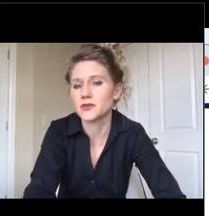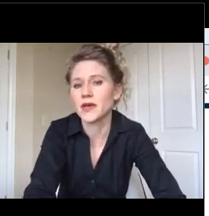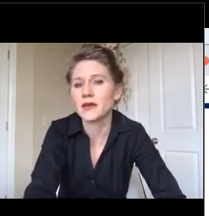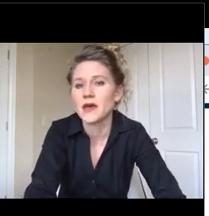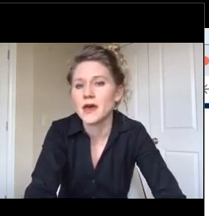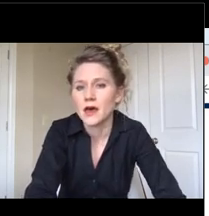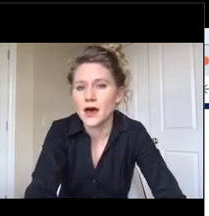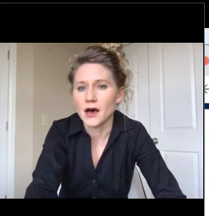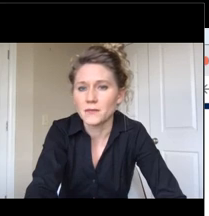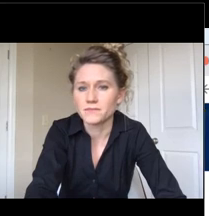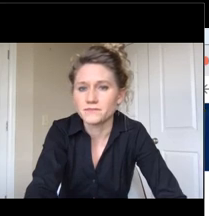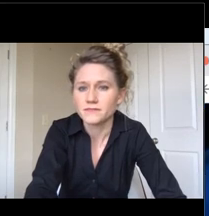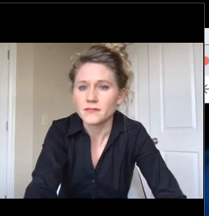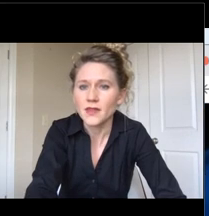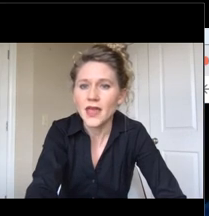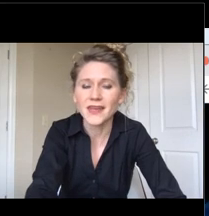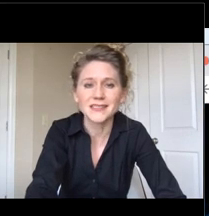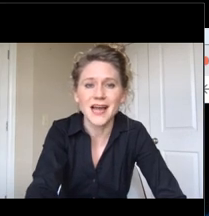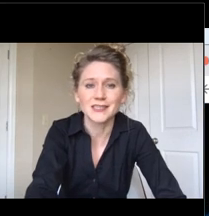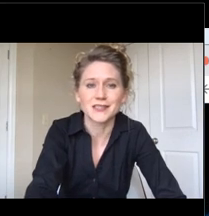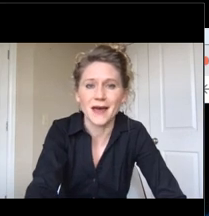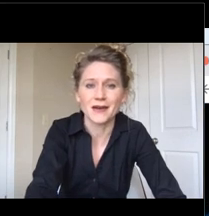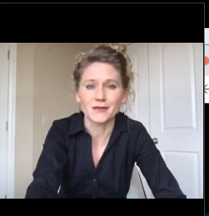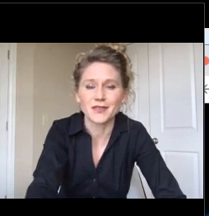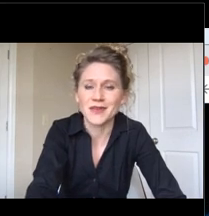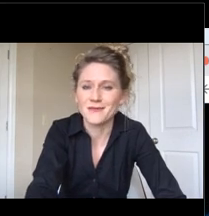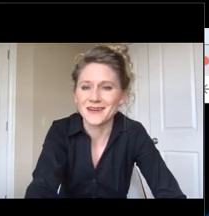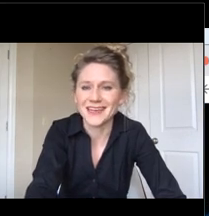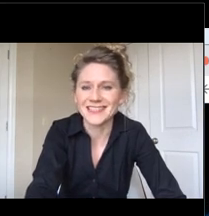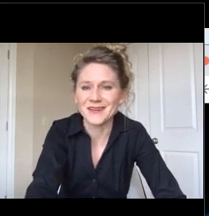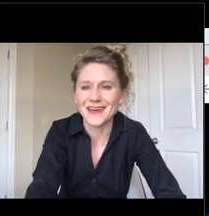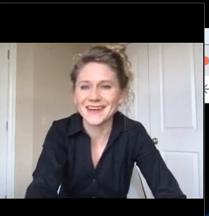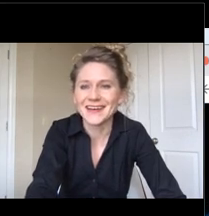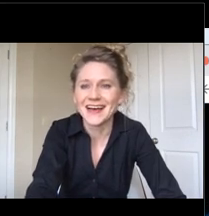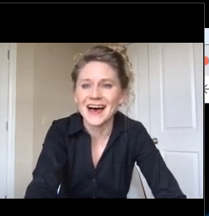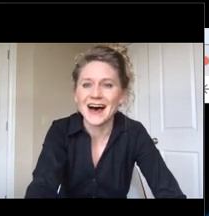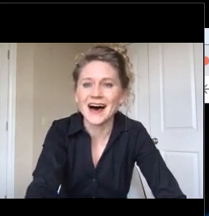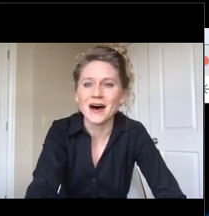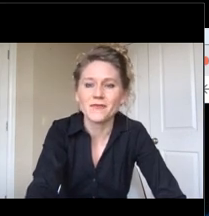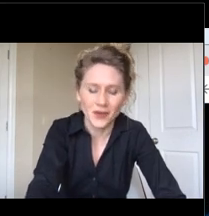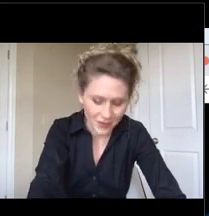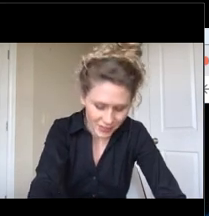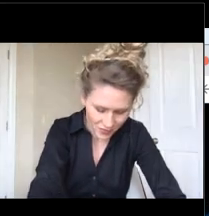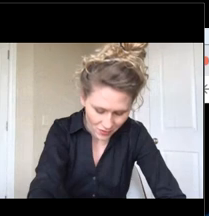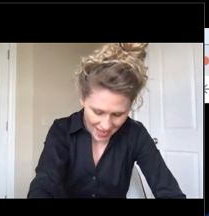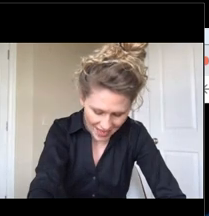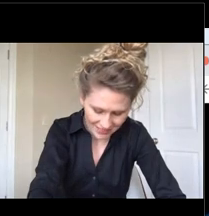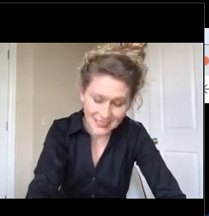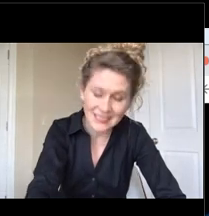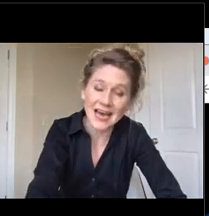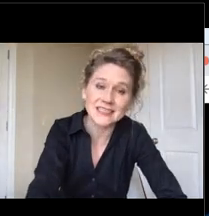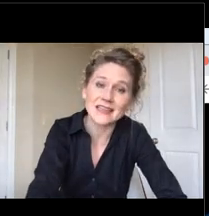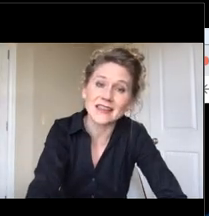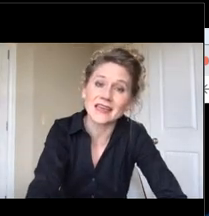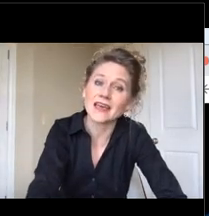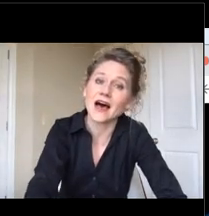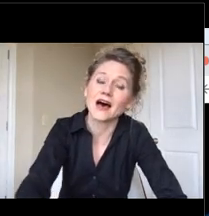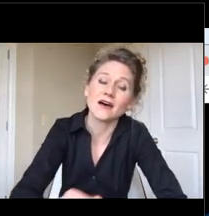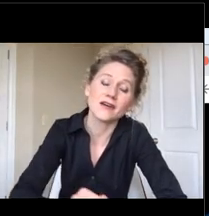that you're doing. And then it's not just a matter of squeaky wheel gets the oil. For those of you who've asked,